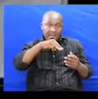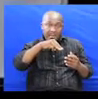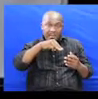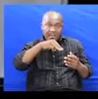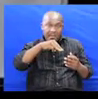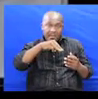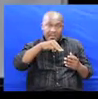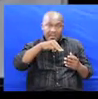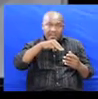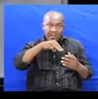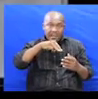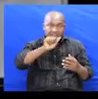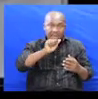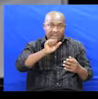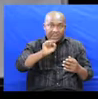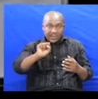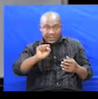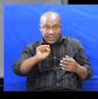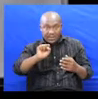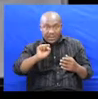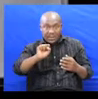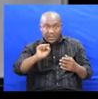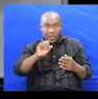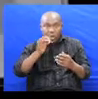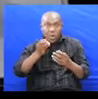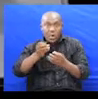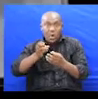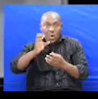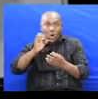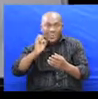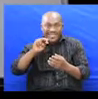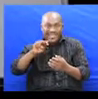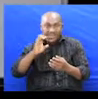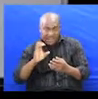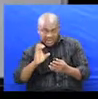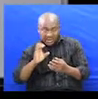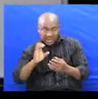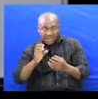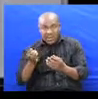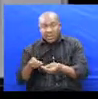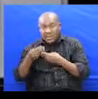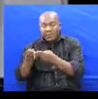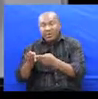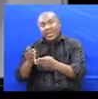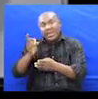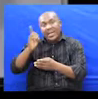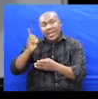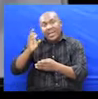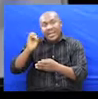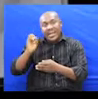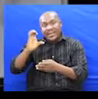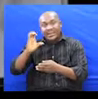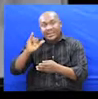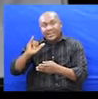this is measured in a gram per decimeter cubic, divided by the molar mass of a substance.